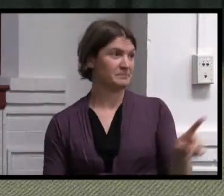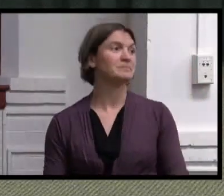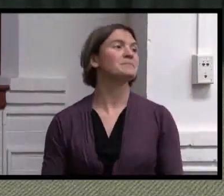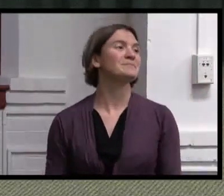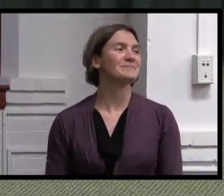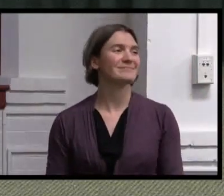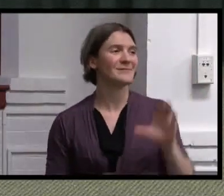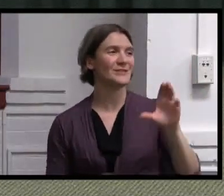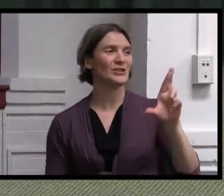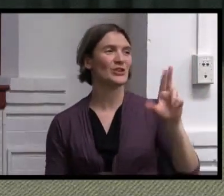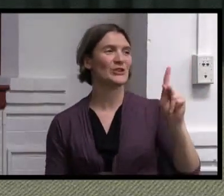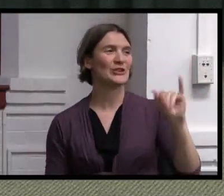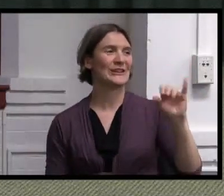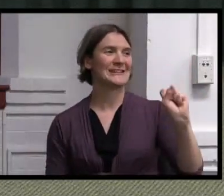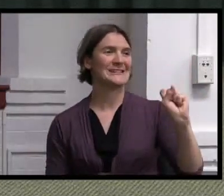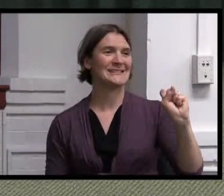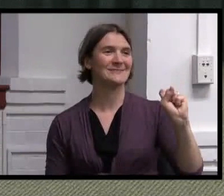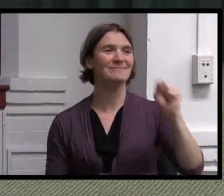Curtis,